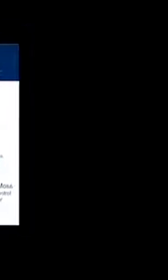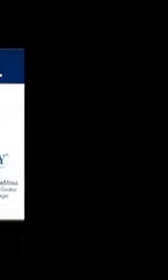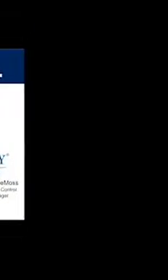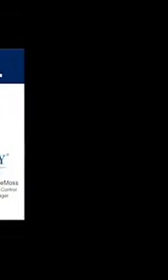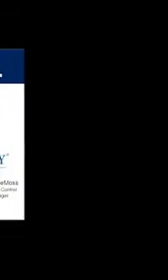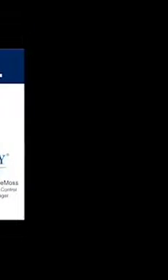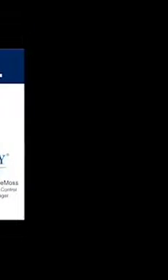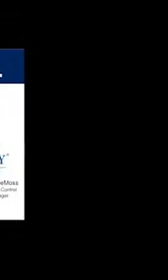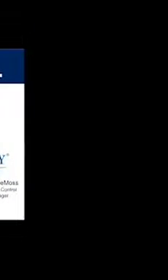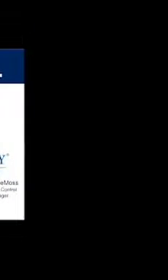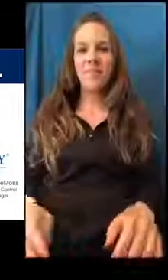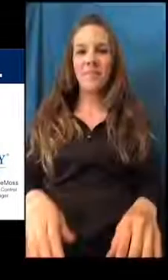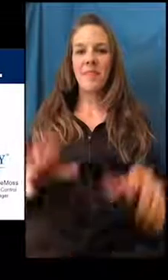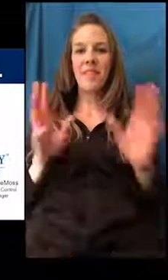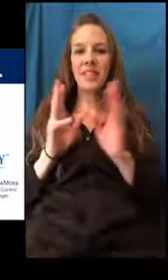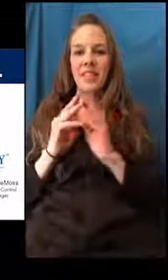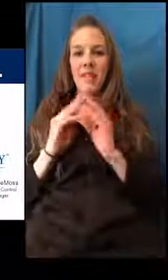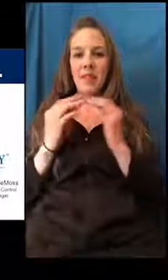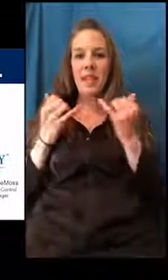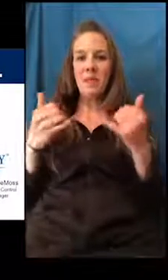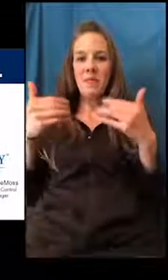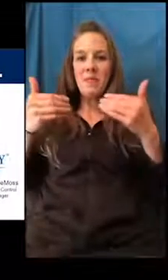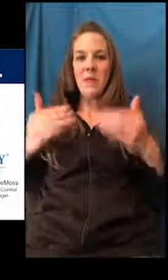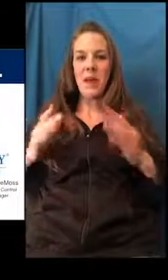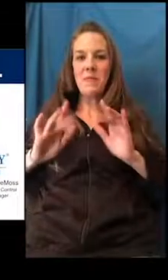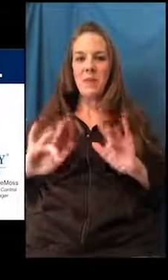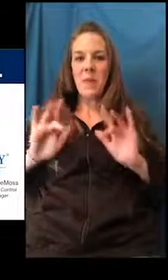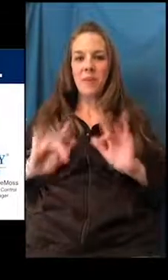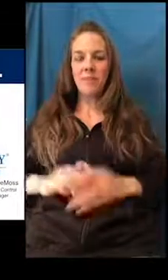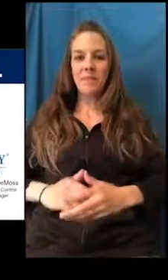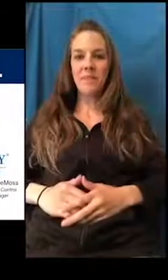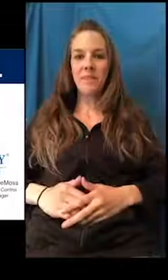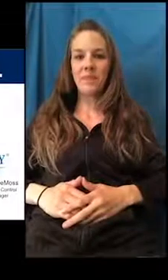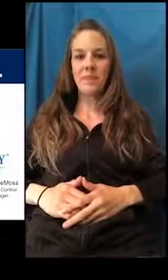This conference will now be recorded.